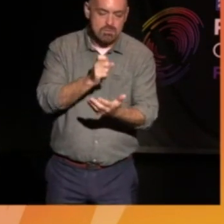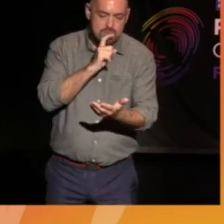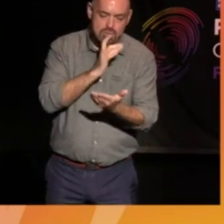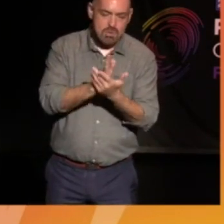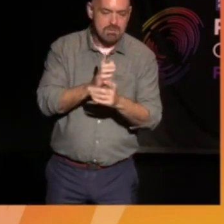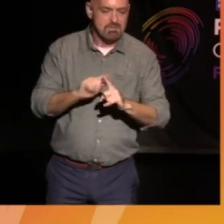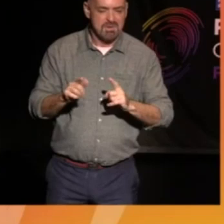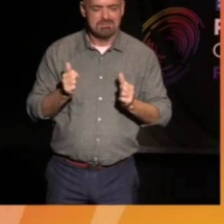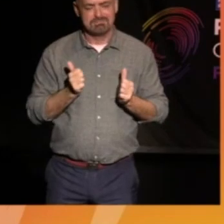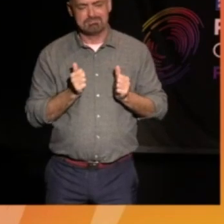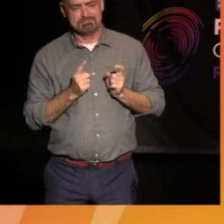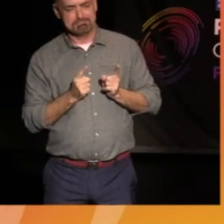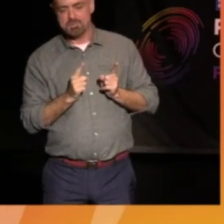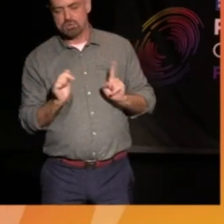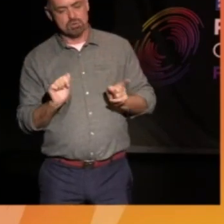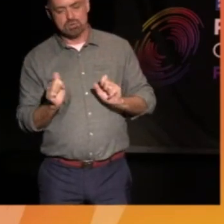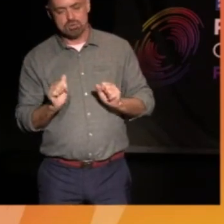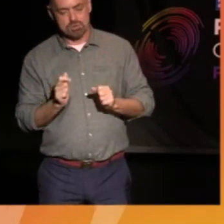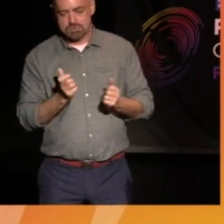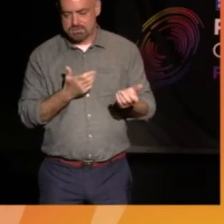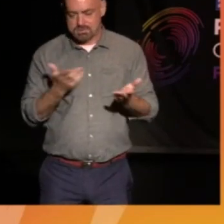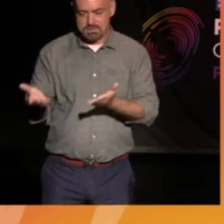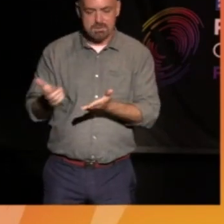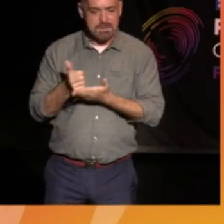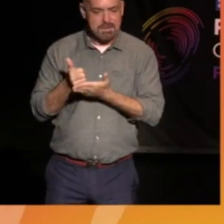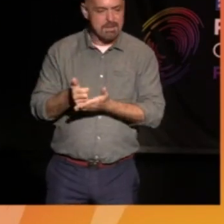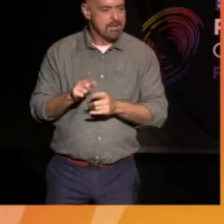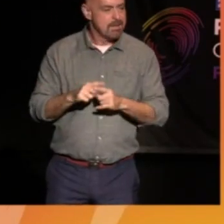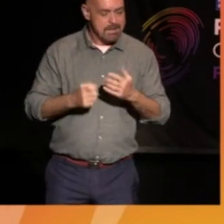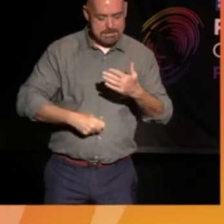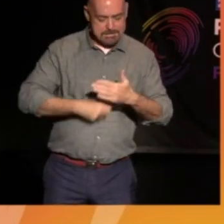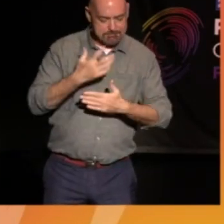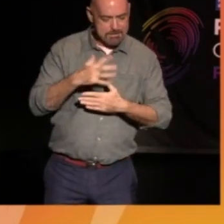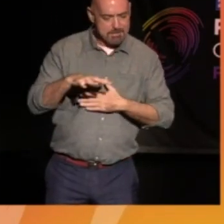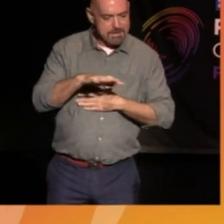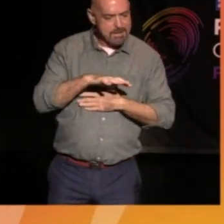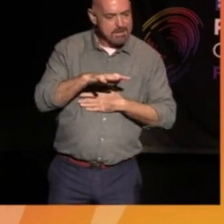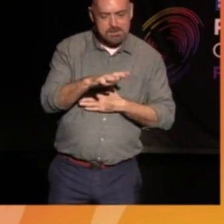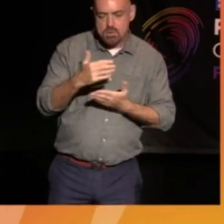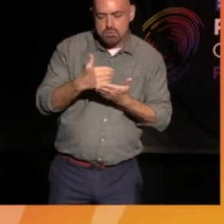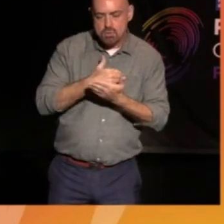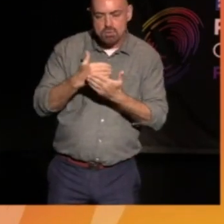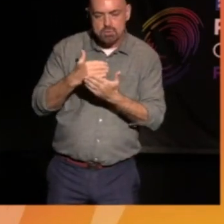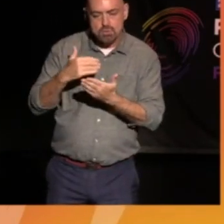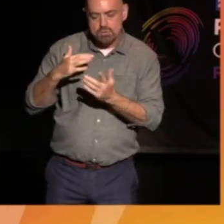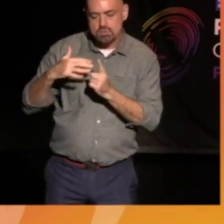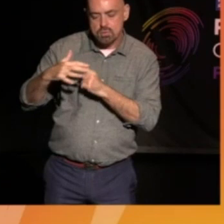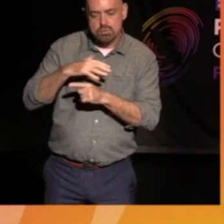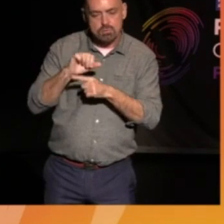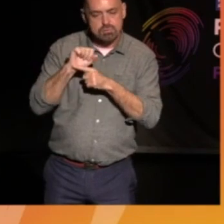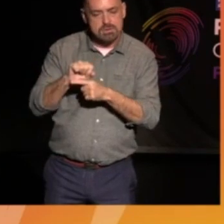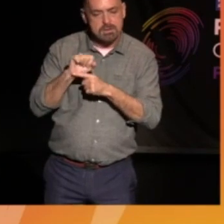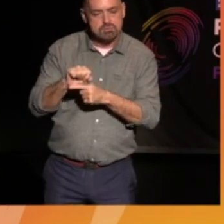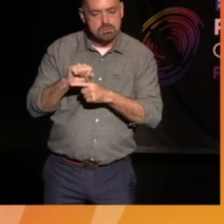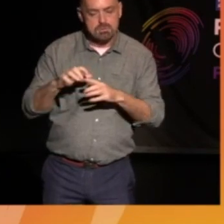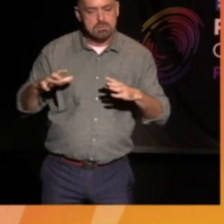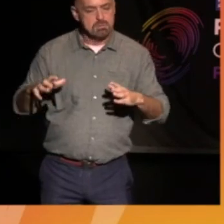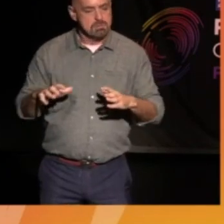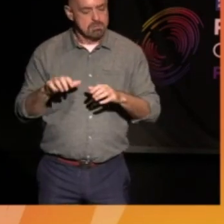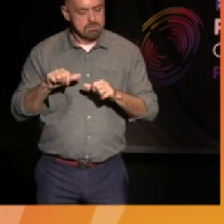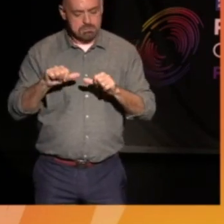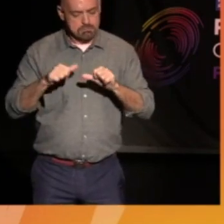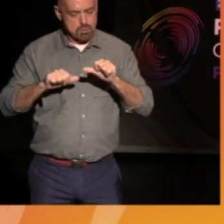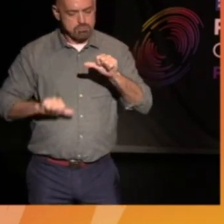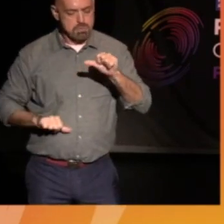delivered on them, especially in the development aid and the social protection programs. So these are some of